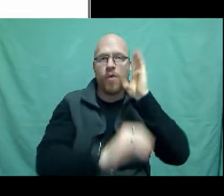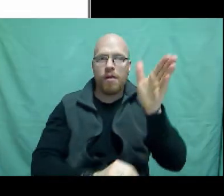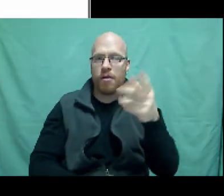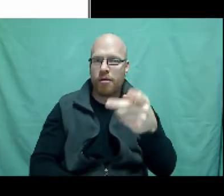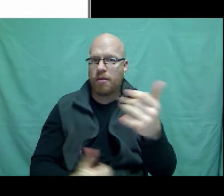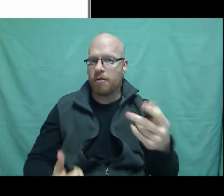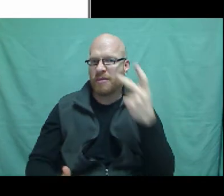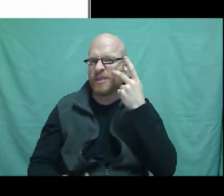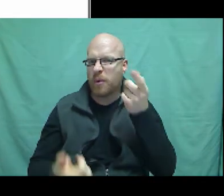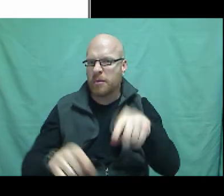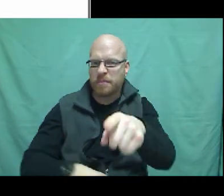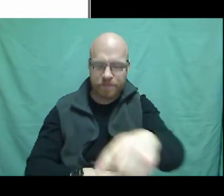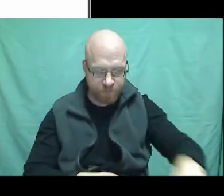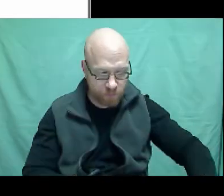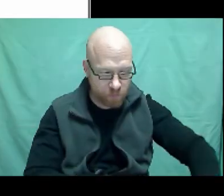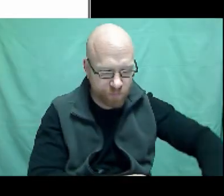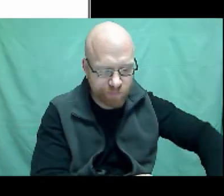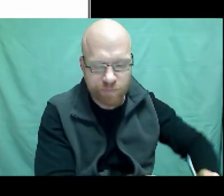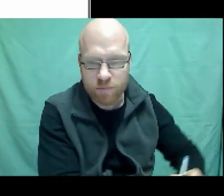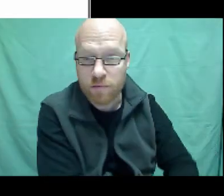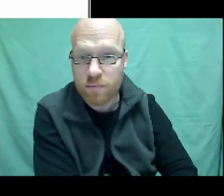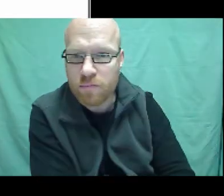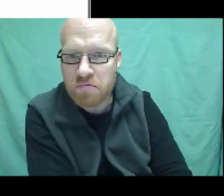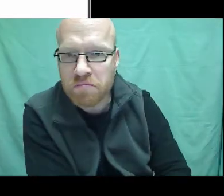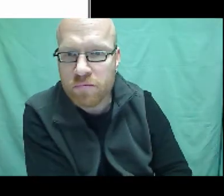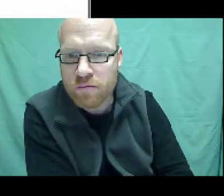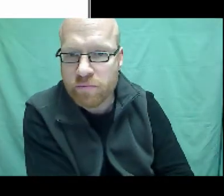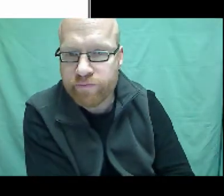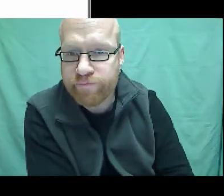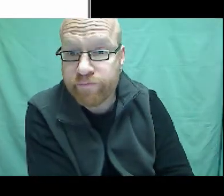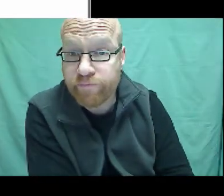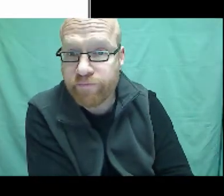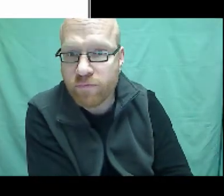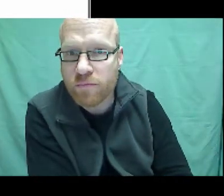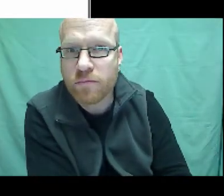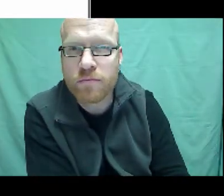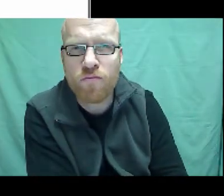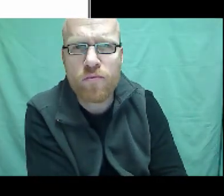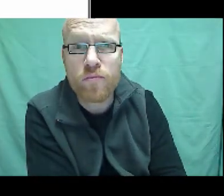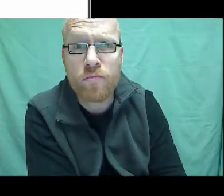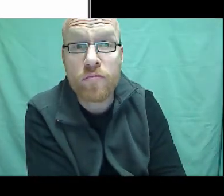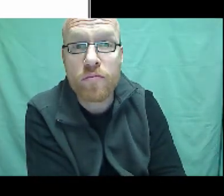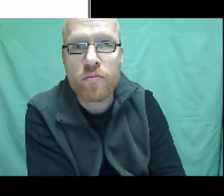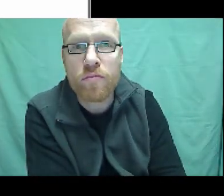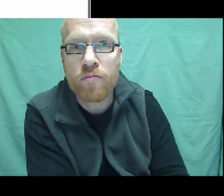negative 4. Each of those gets moved to the opposite part of the fraction.